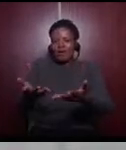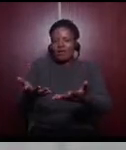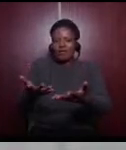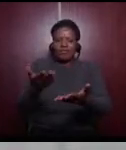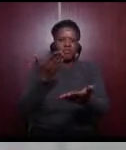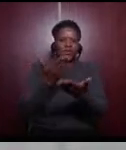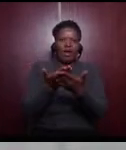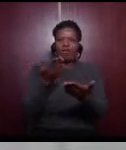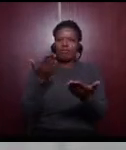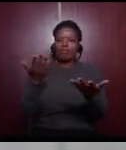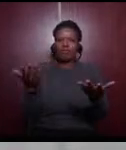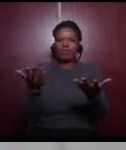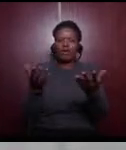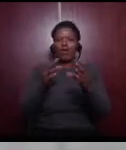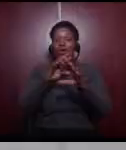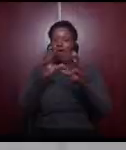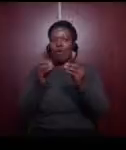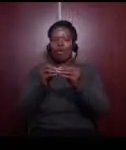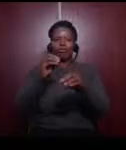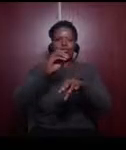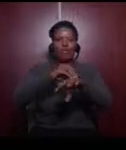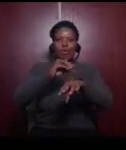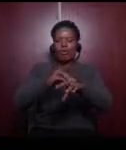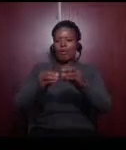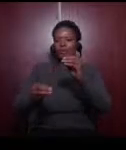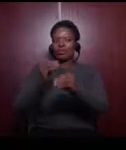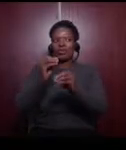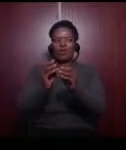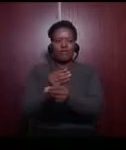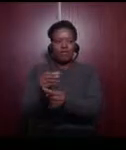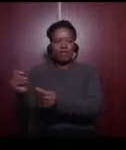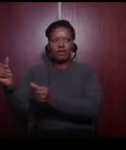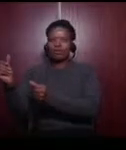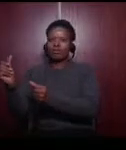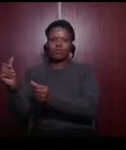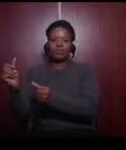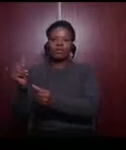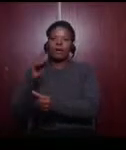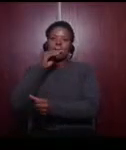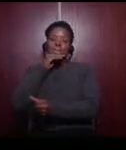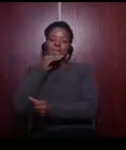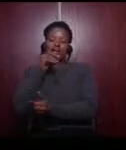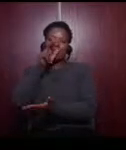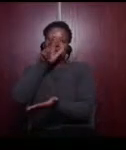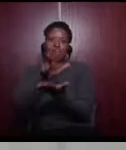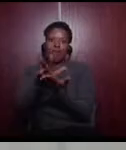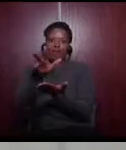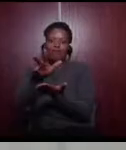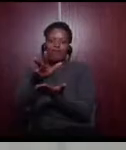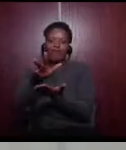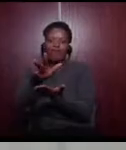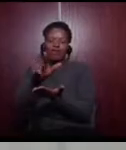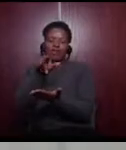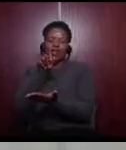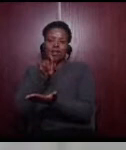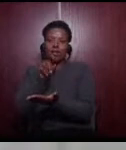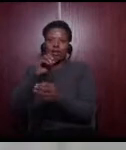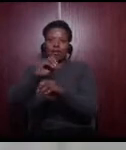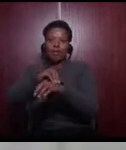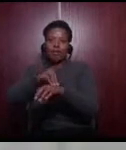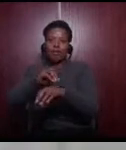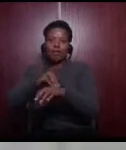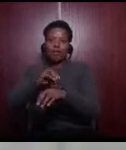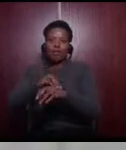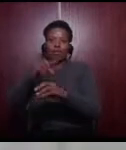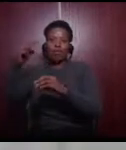to address the disaster as it happens, so the matter will then be declared for additional resources to be sourced to be able